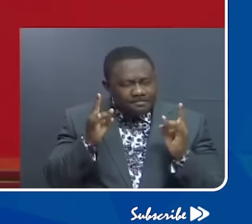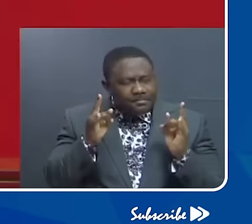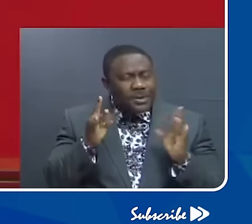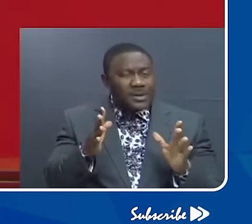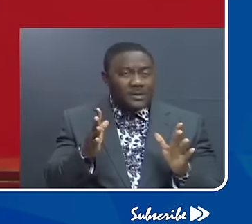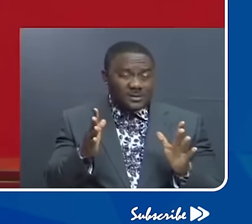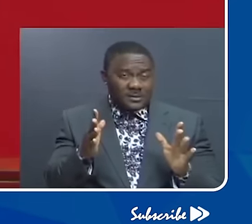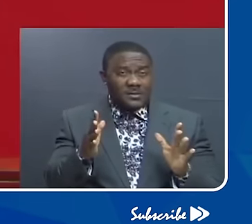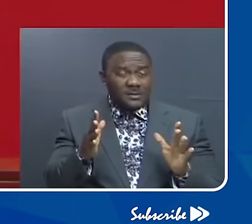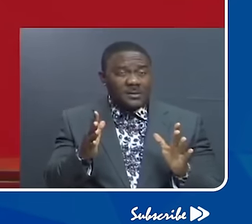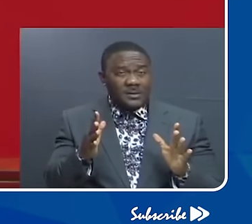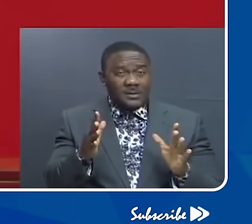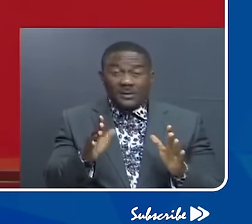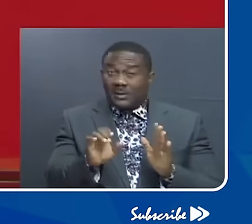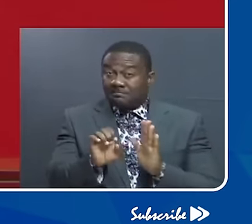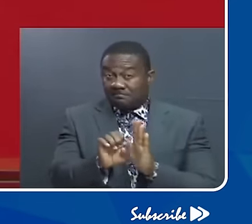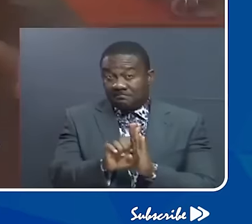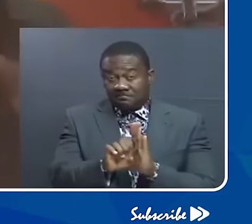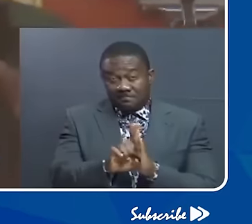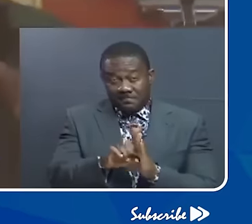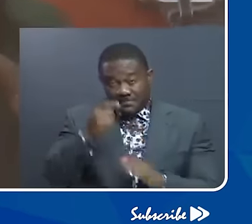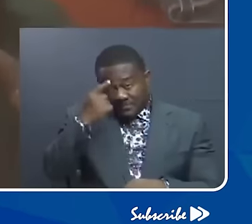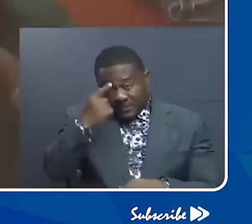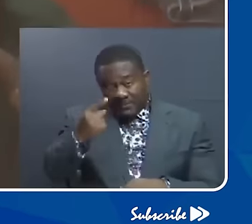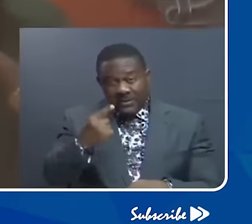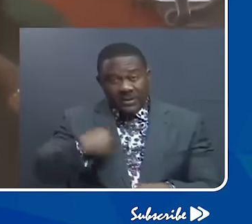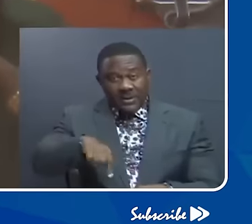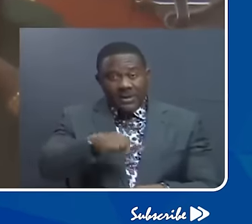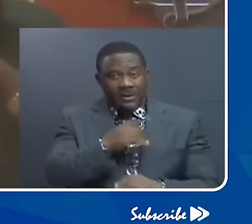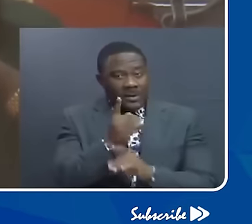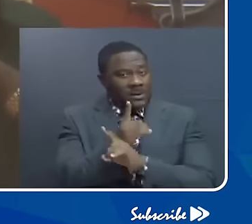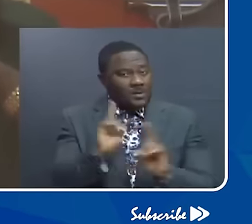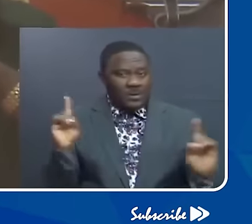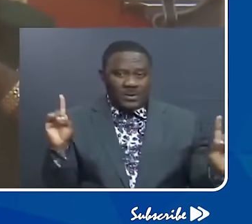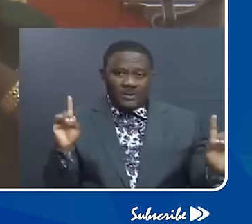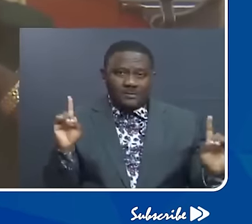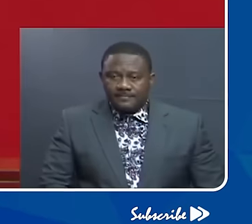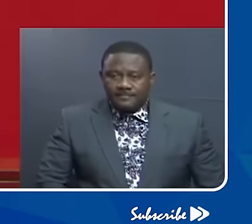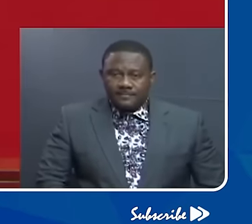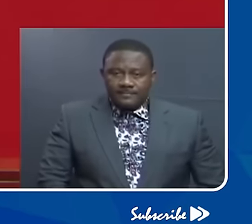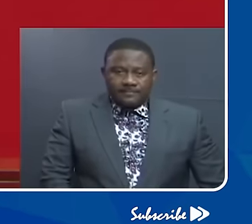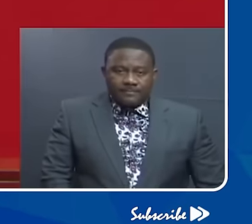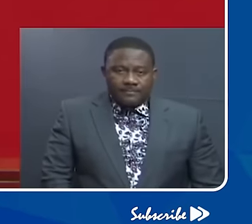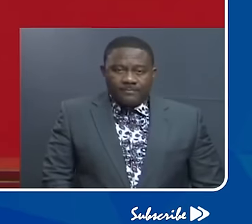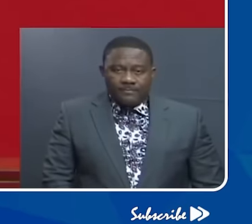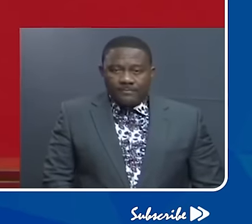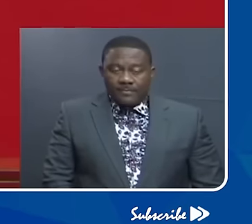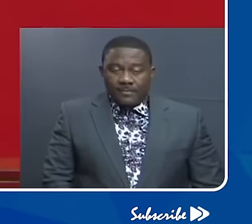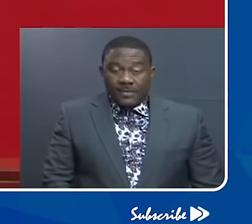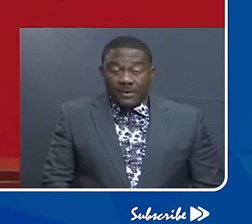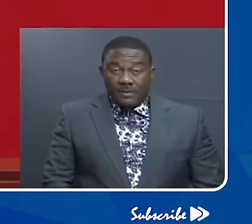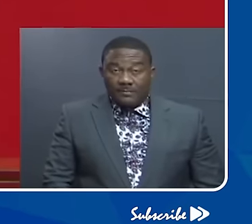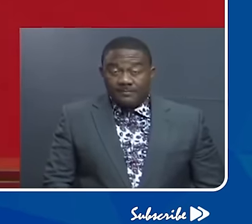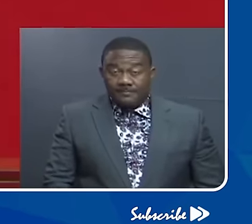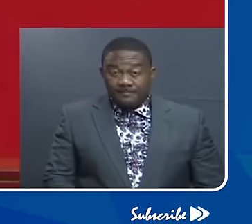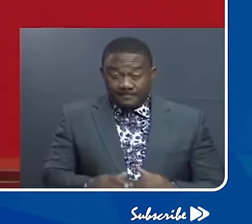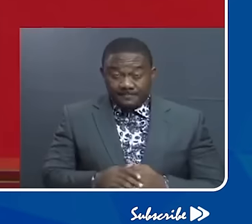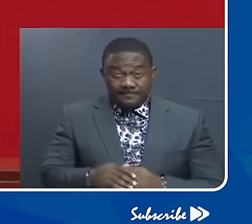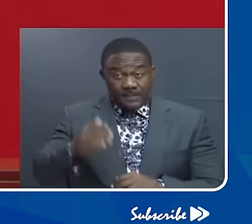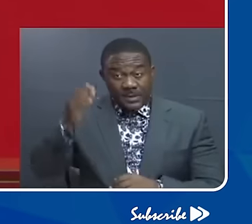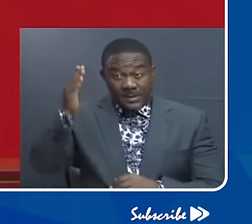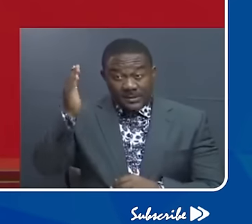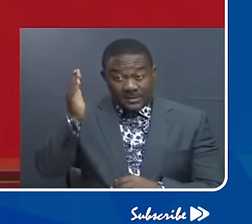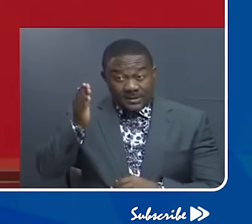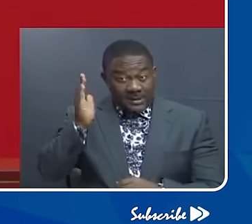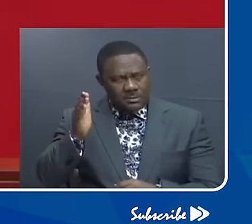the integrity and functionality of our democratic institutions. To situate this statement in the